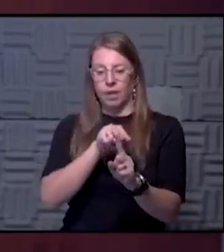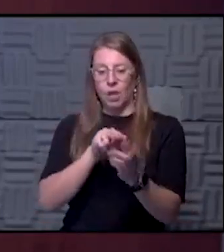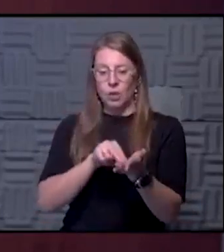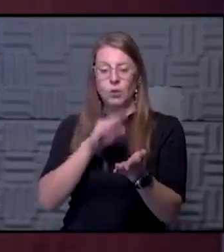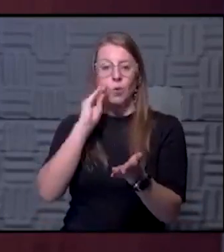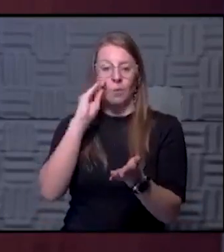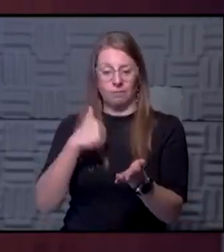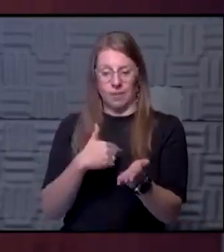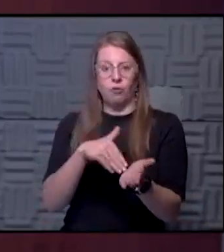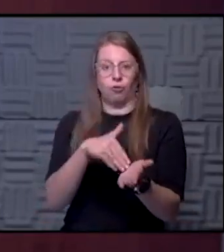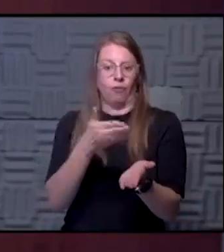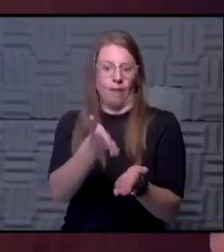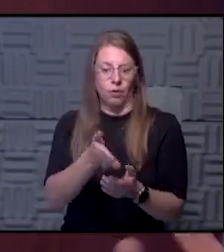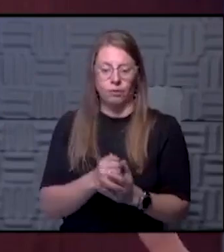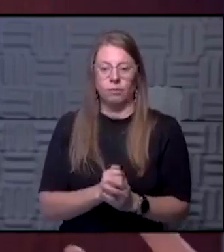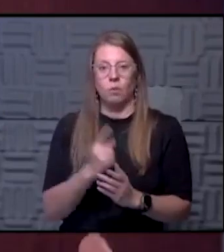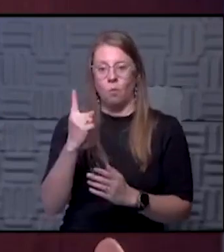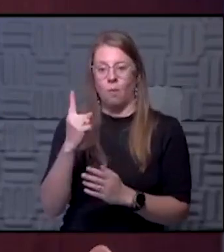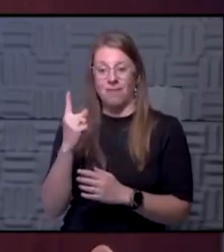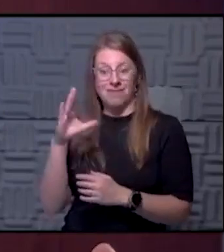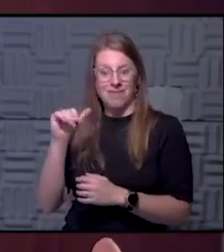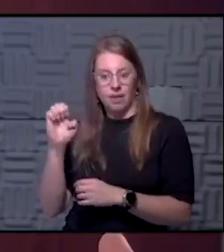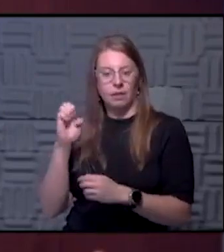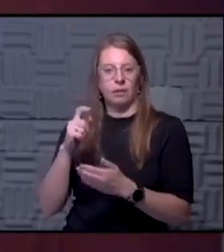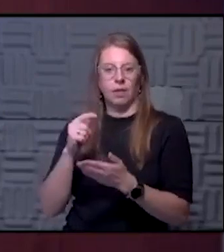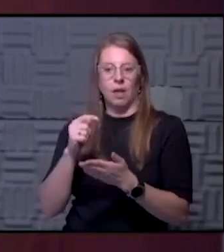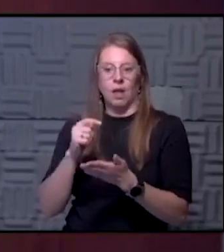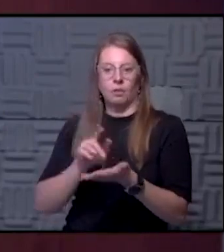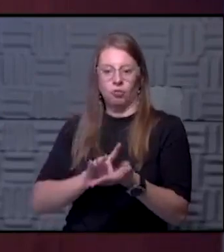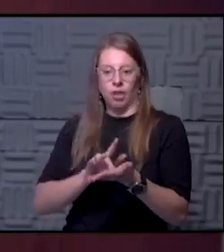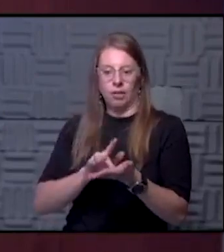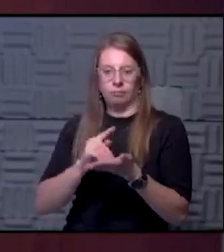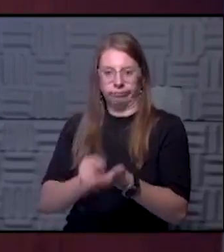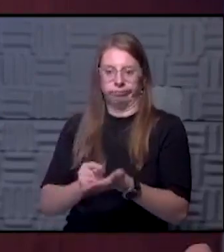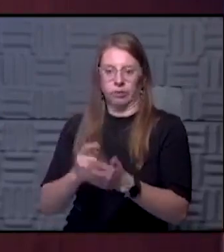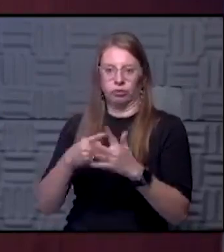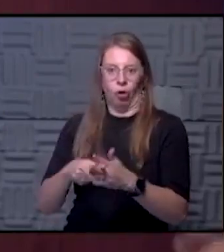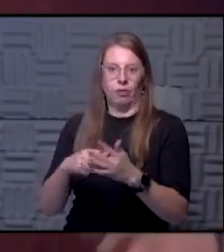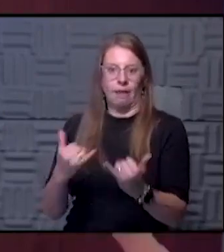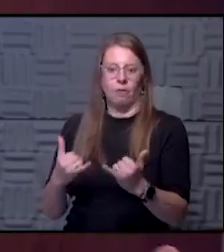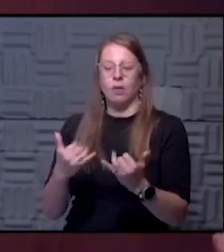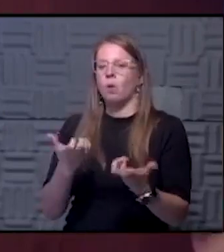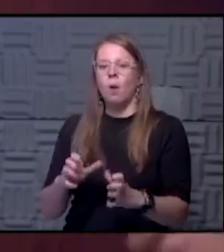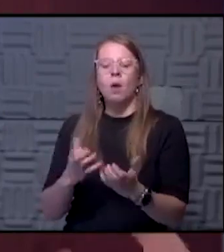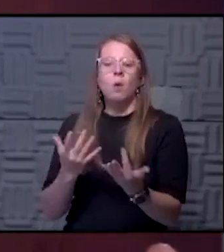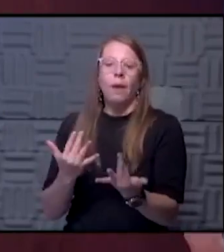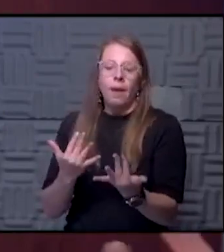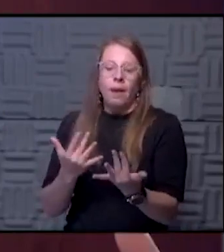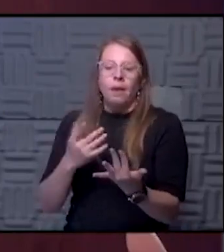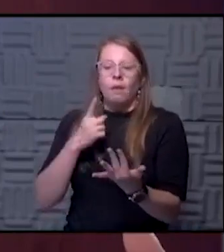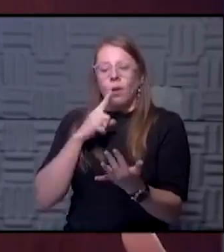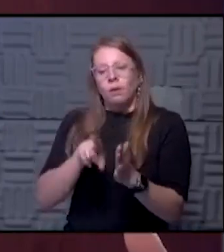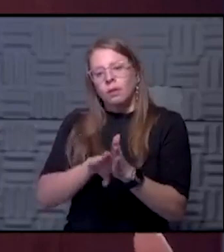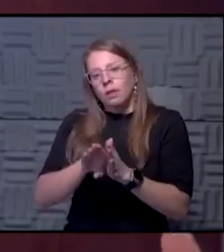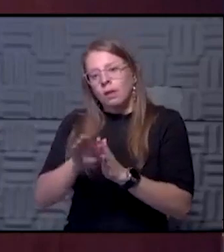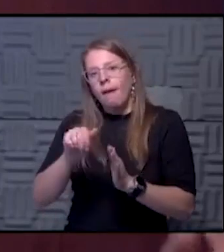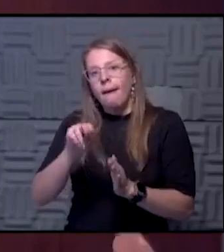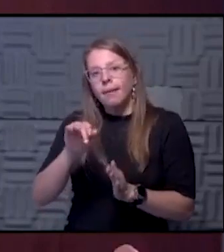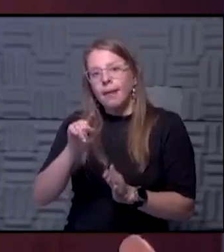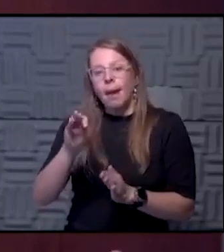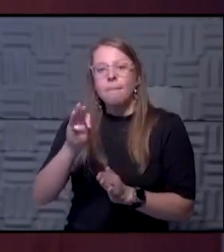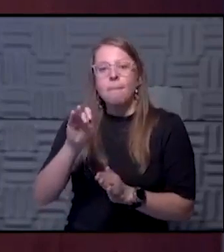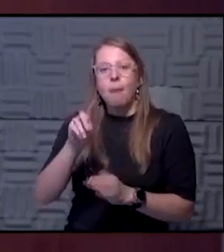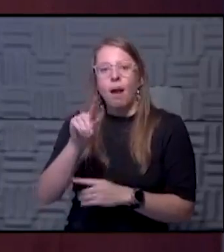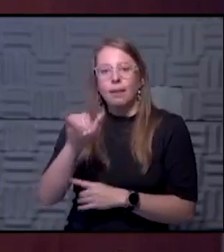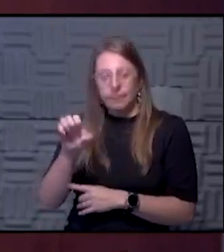get one case, I want to start treating that case right away. I don't want to wait for that patient to develop antibodies. And so I'm going to